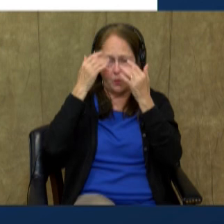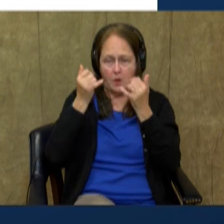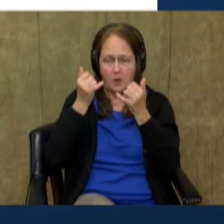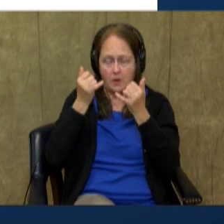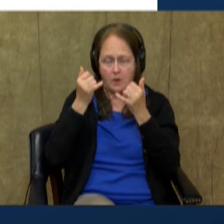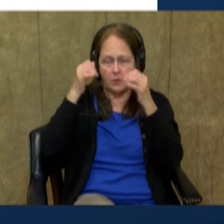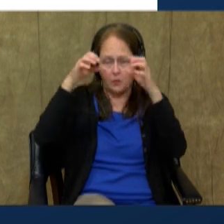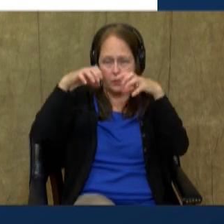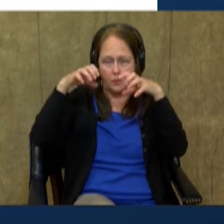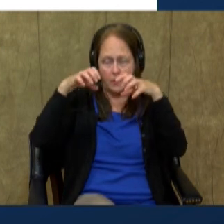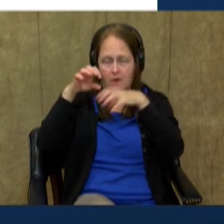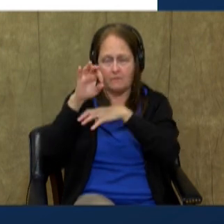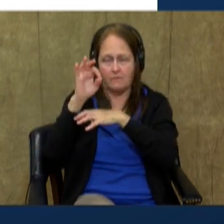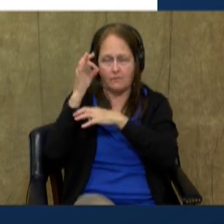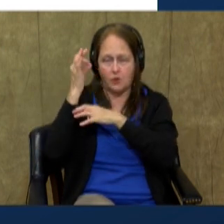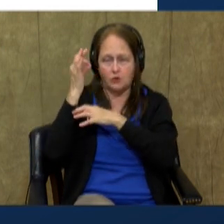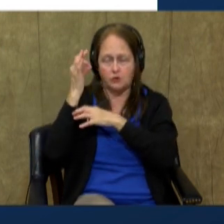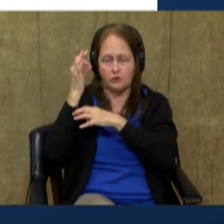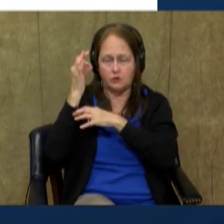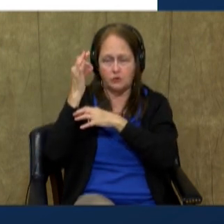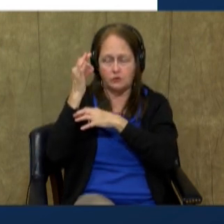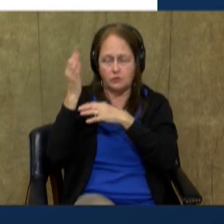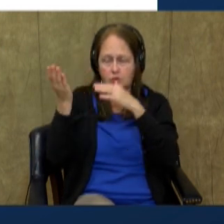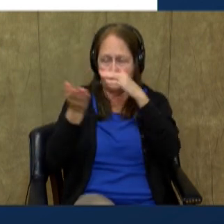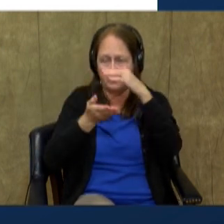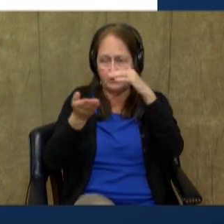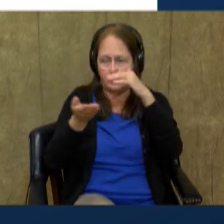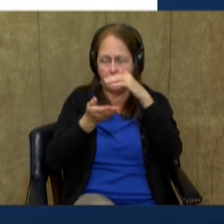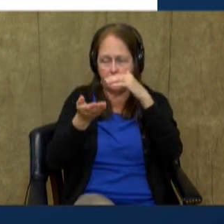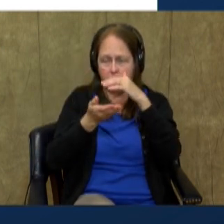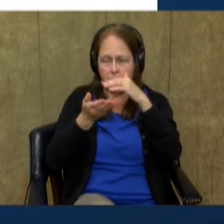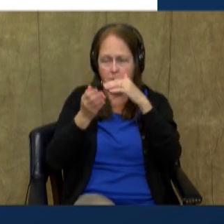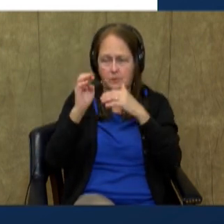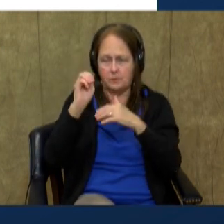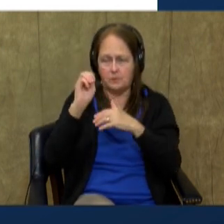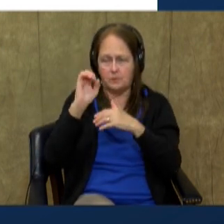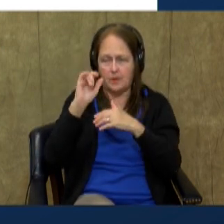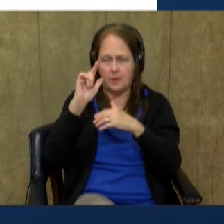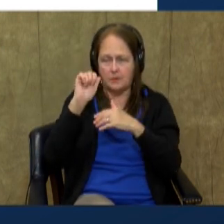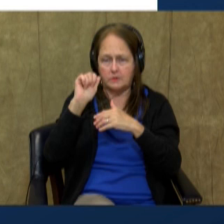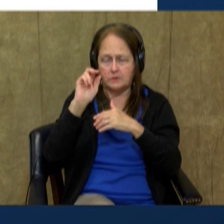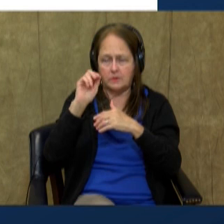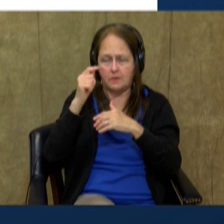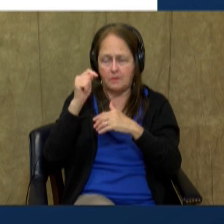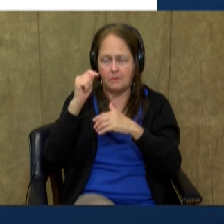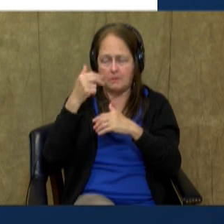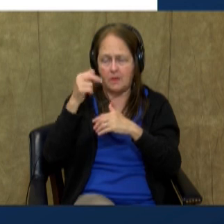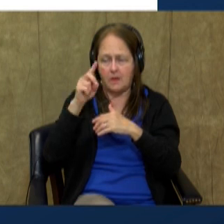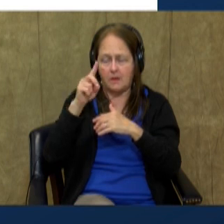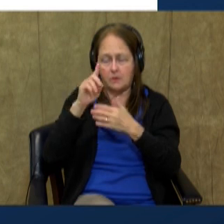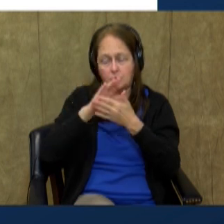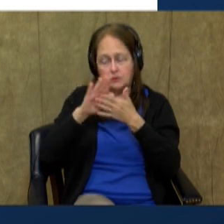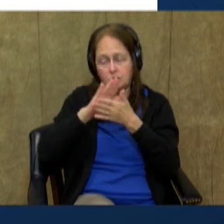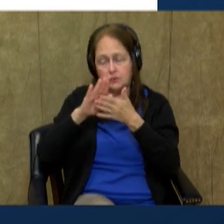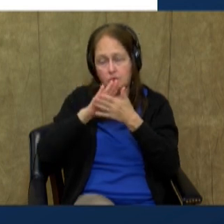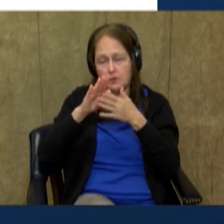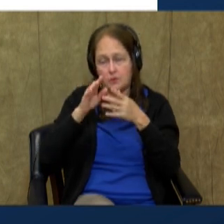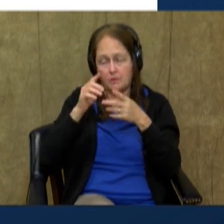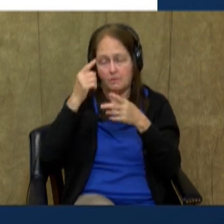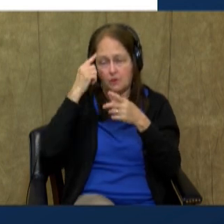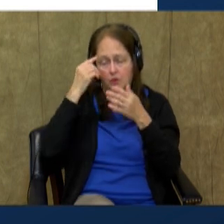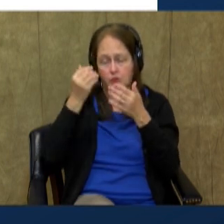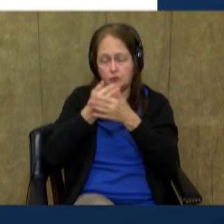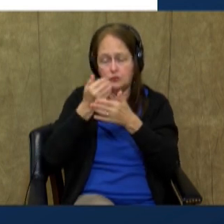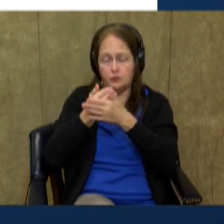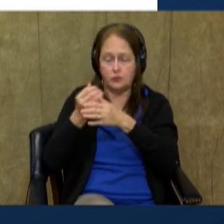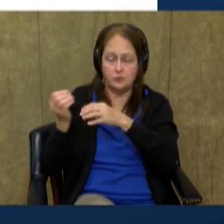of the rainforest in Malaysia and Thailand been cut down? And I mentioned this toward the end. Is it to clear space for new urban areas, to